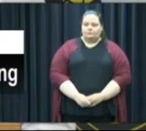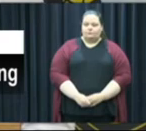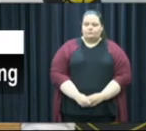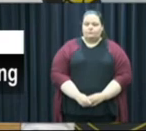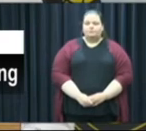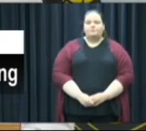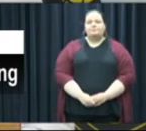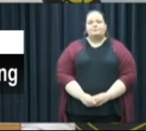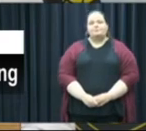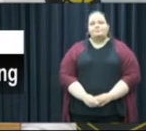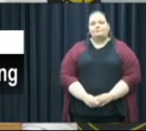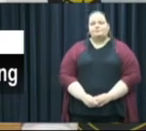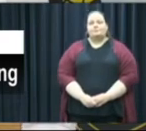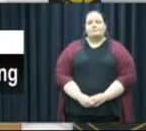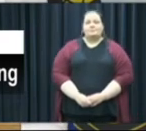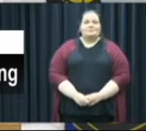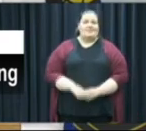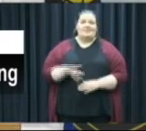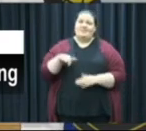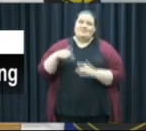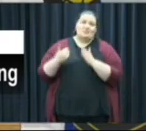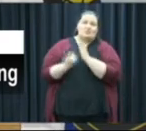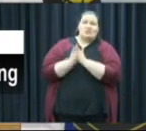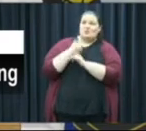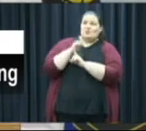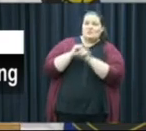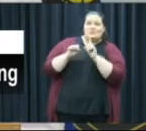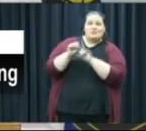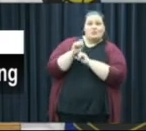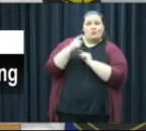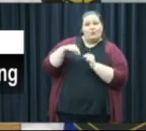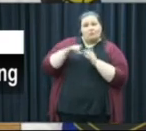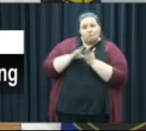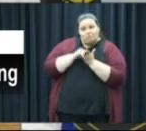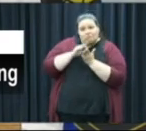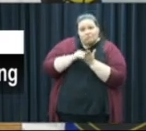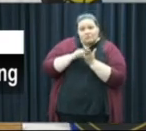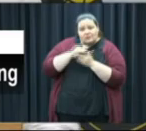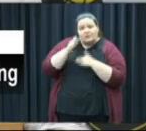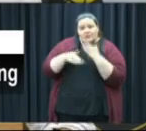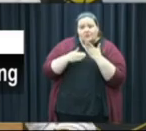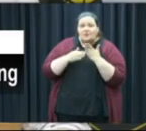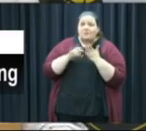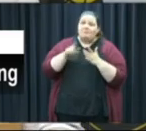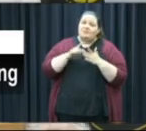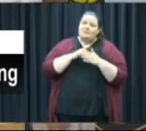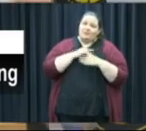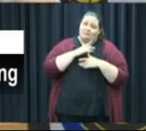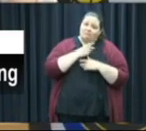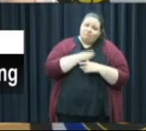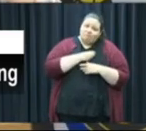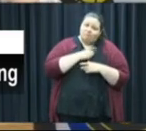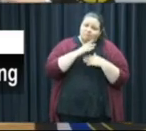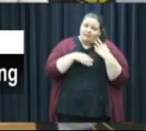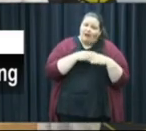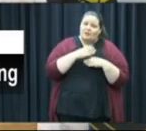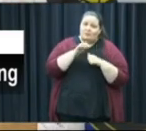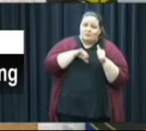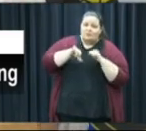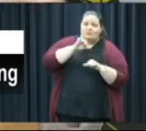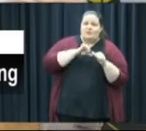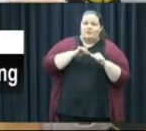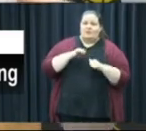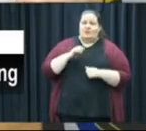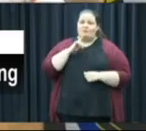are all learning as we go. So be kind to yourself and to others as we get through this together. And I was really heartened to see there was